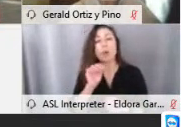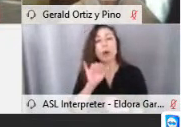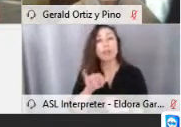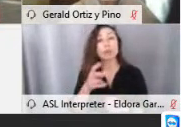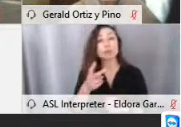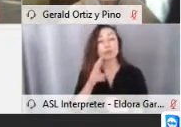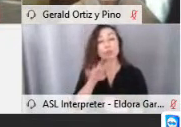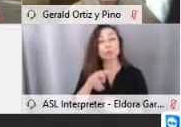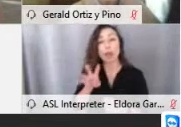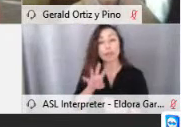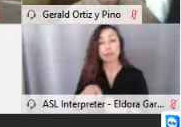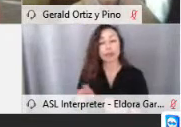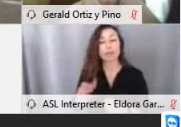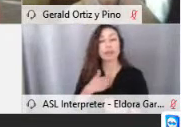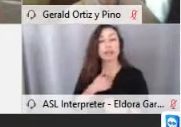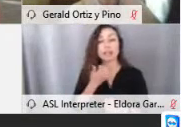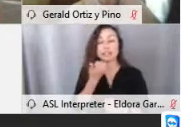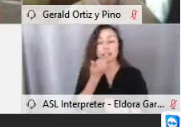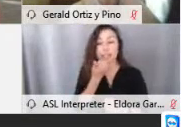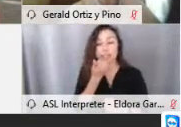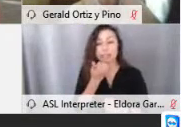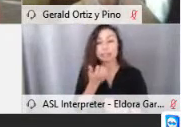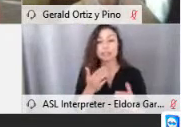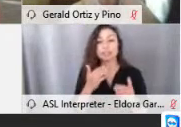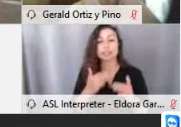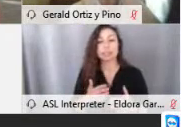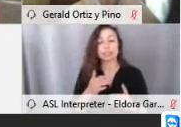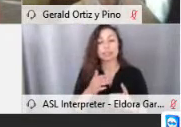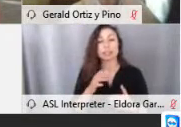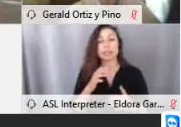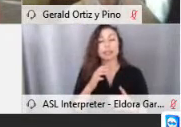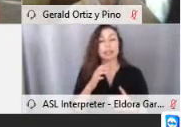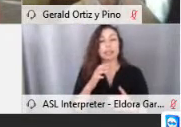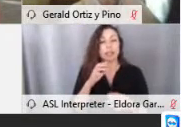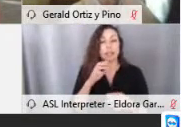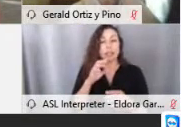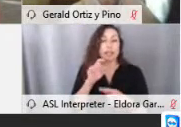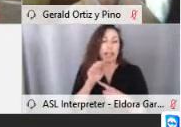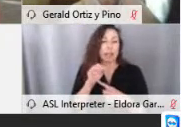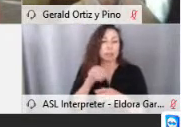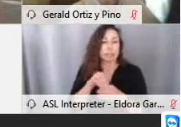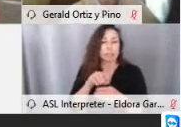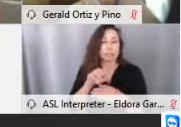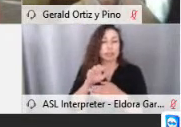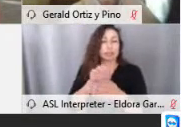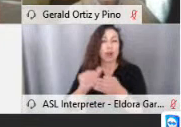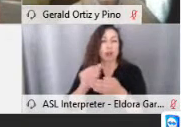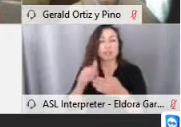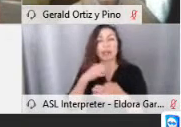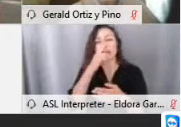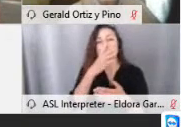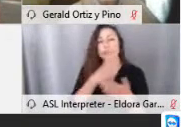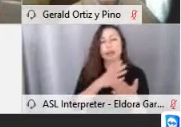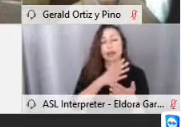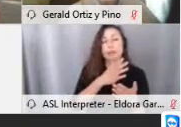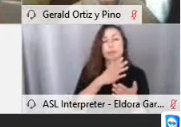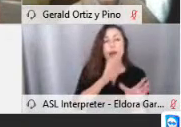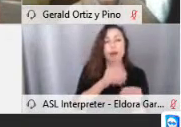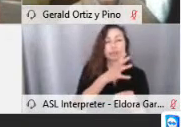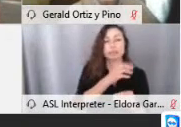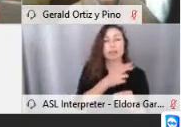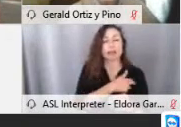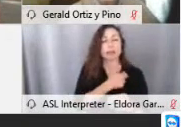two graphs, you've got dental and claims paid in dollars and others. I think some offices and some hospitals got caught